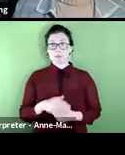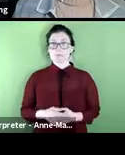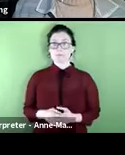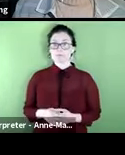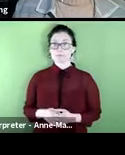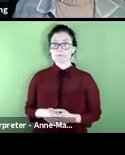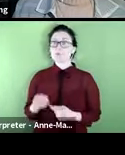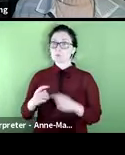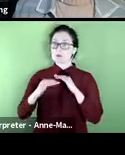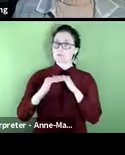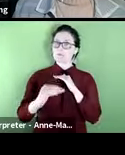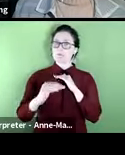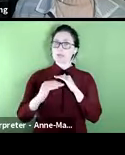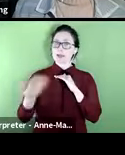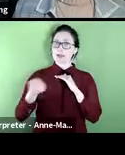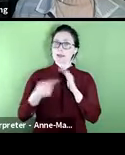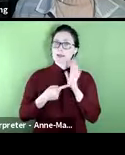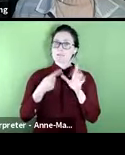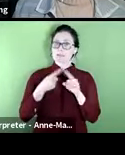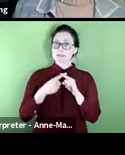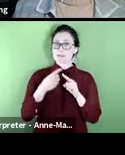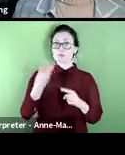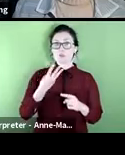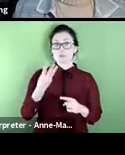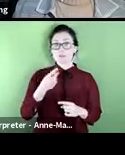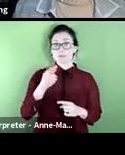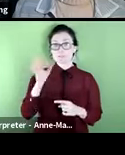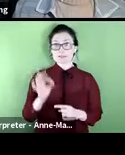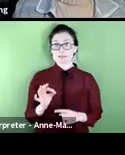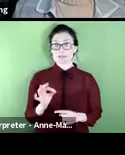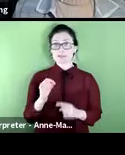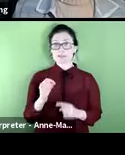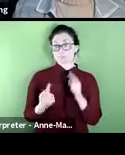income tax rate in Russia. It was 13%, and just in